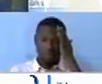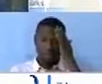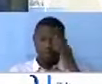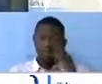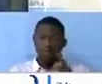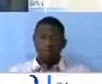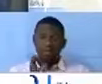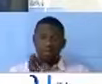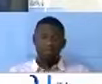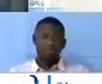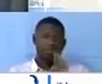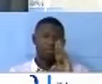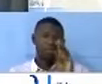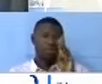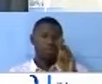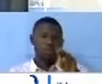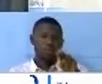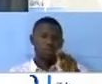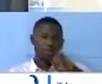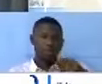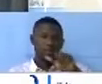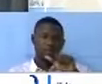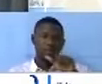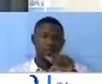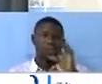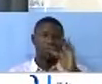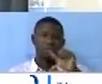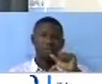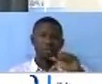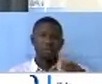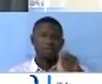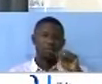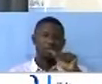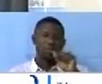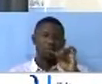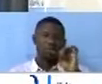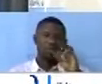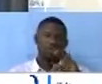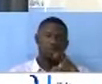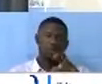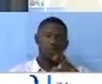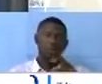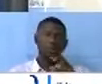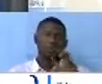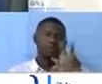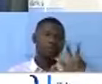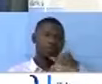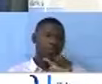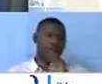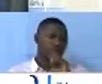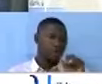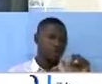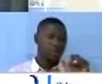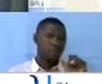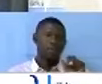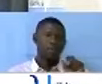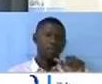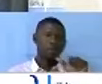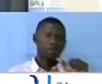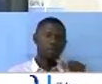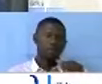Ndia Dabo, Tamsir Jase, Wasa Kamara, Alfaba, Yaya Dabo, Omar Fal, Faring